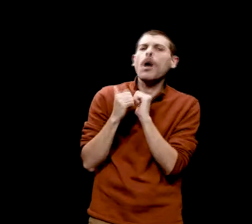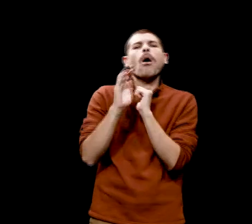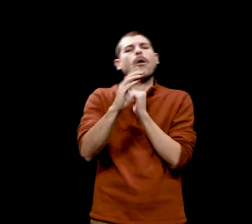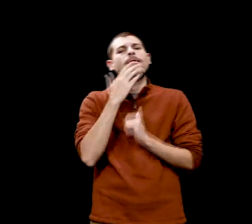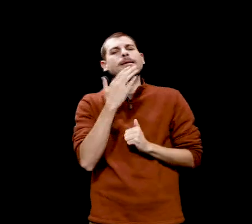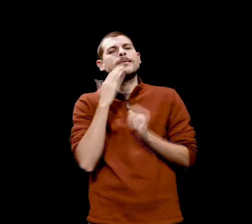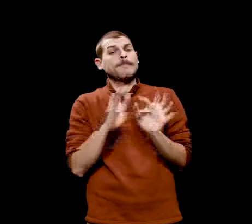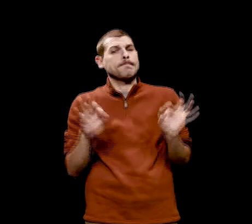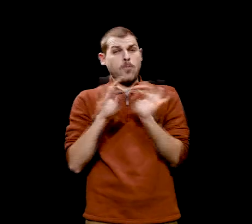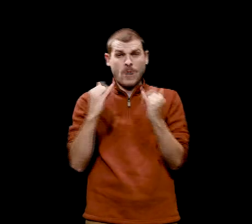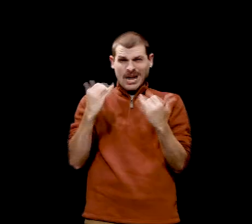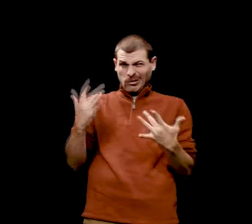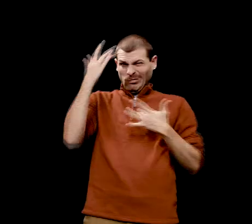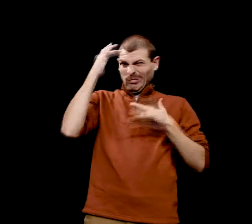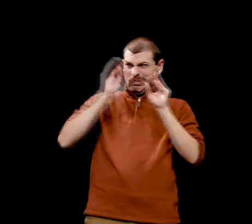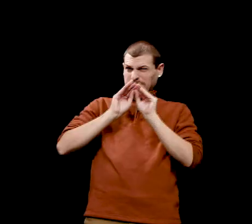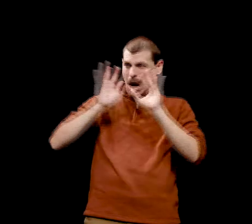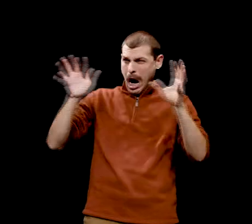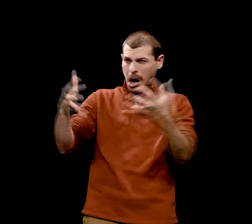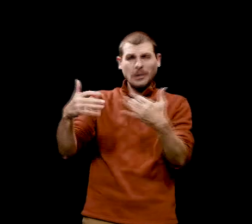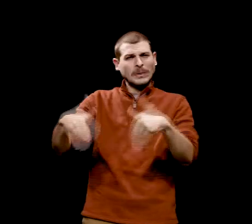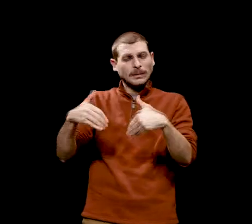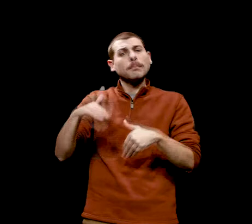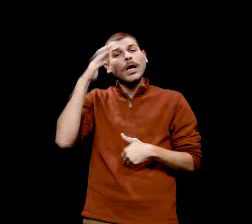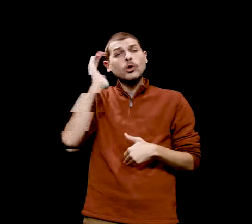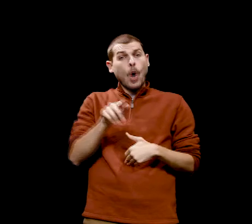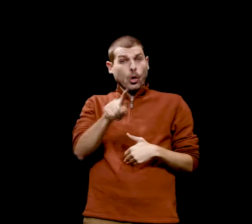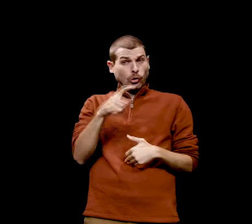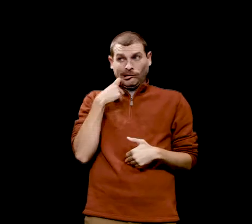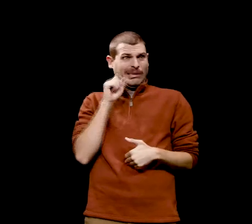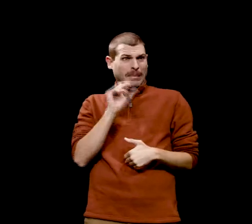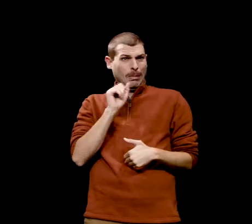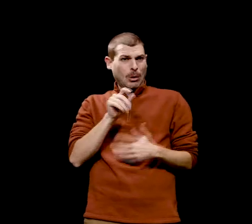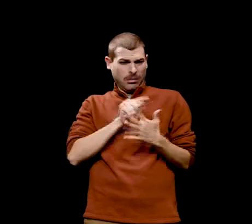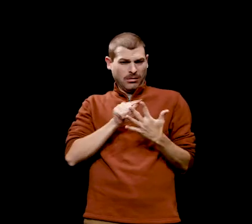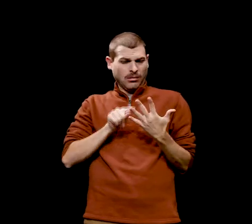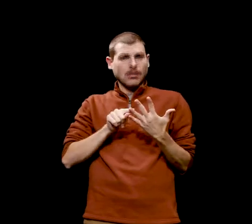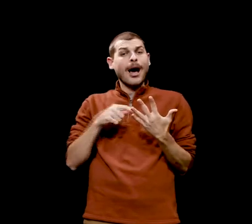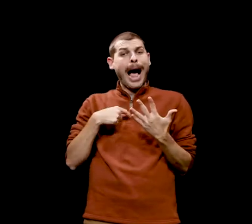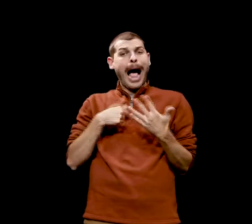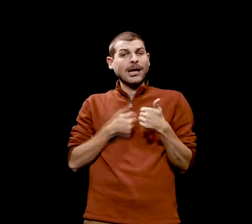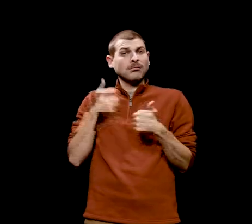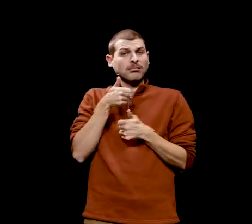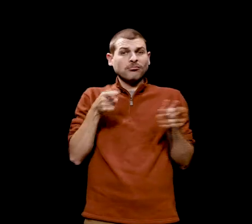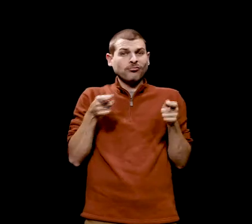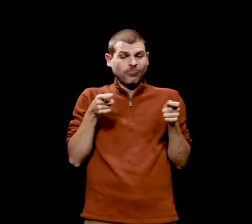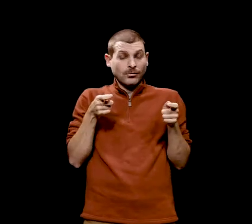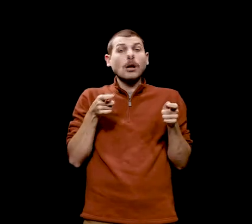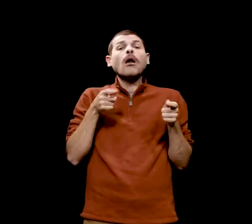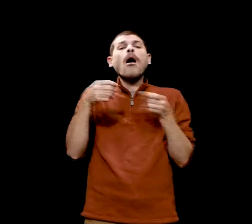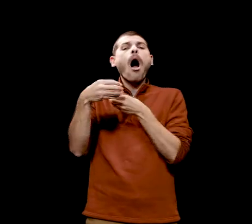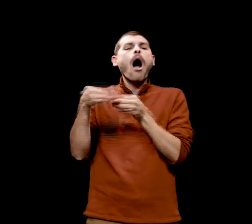Bureau, the Budget Office, Prosper Portland, those bureaus report directly to me. I'm the commissioner in charge of those bureaus. The Bureau of